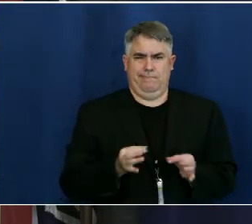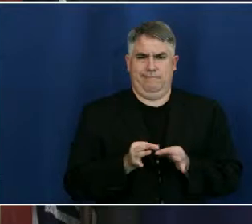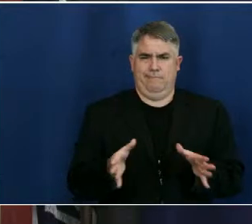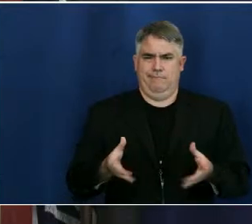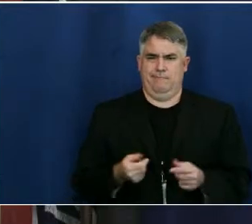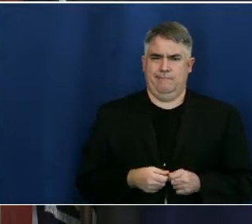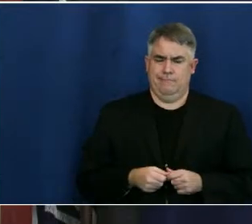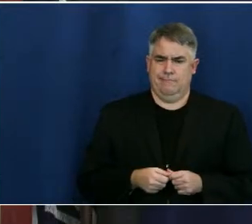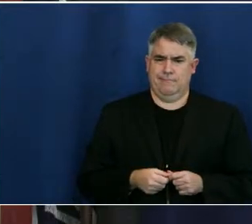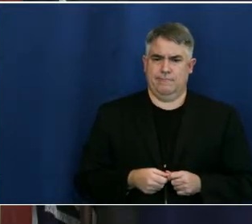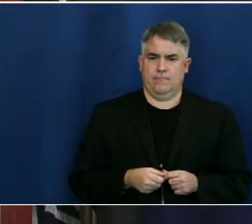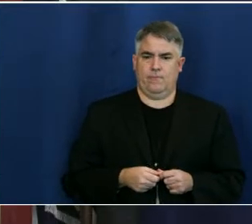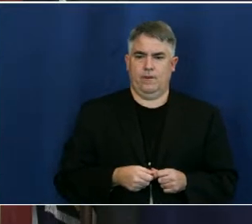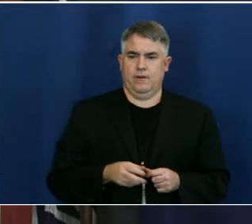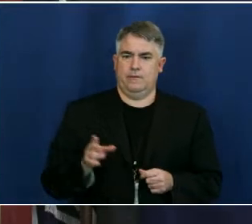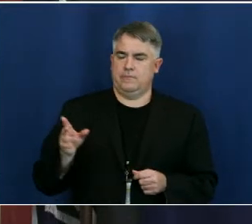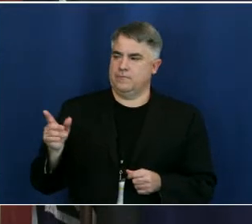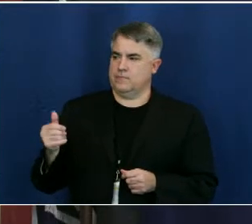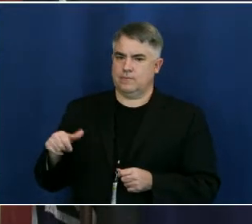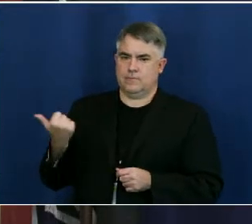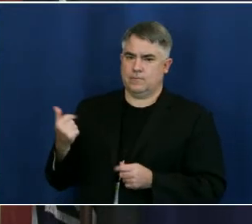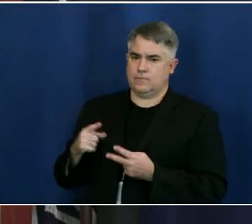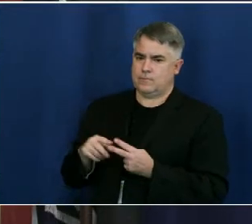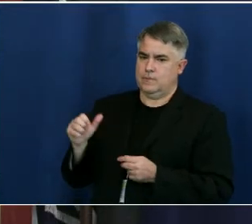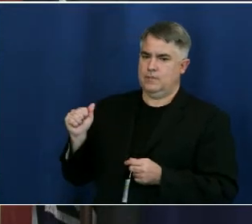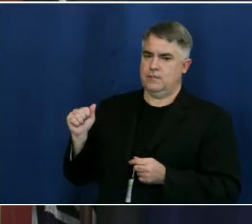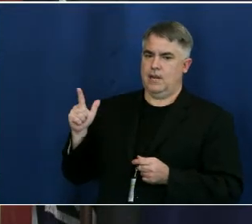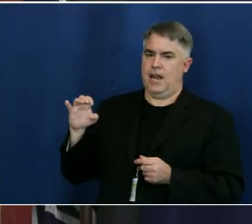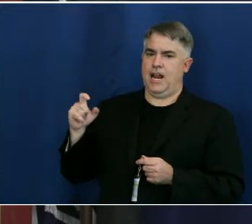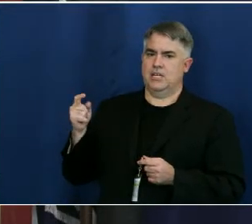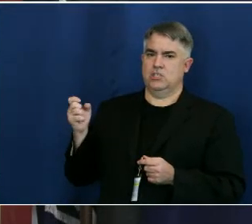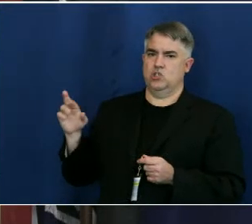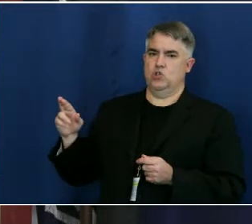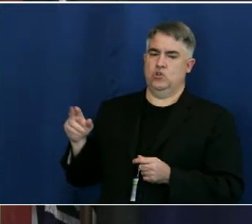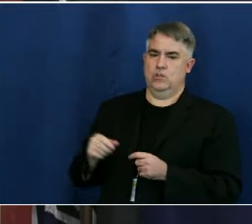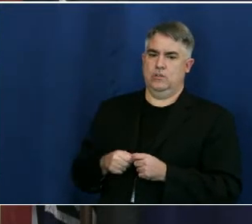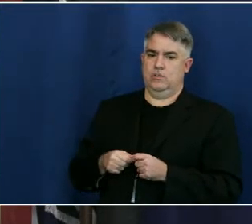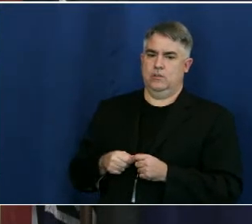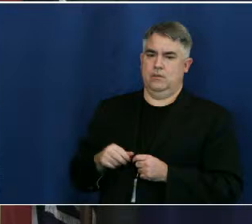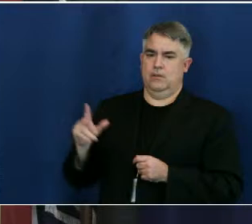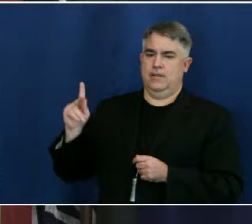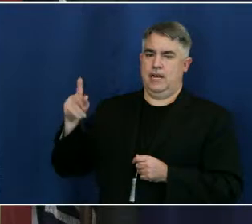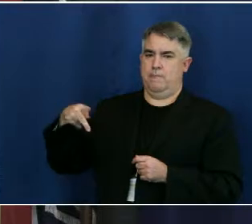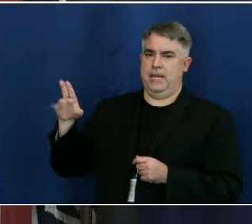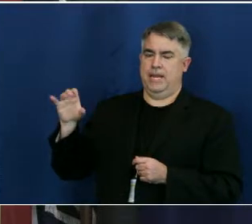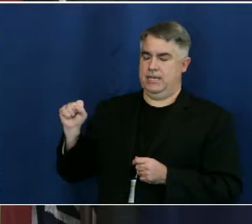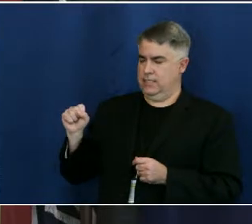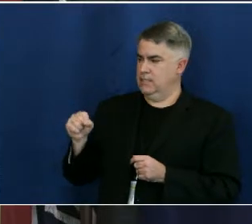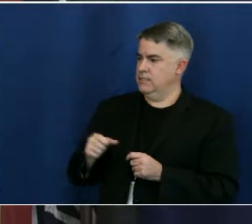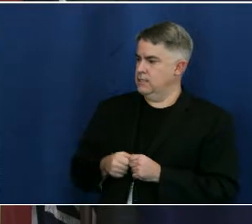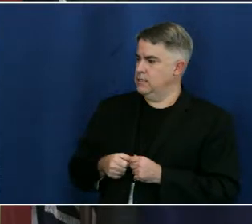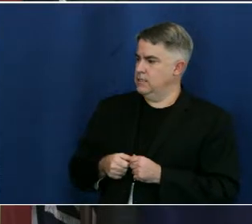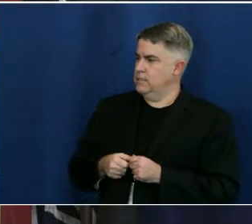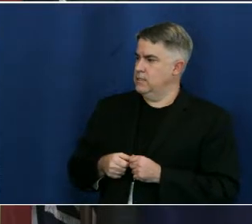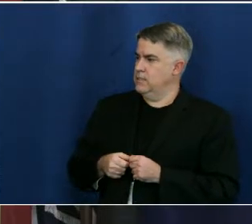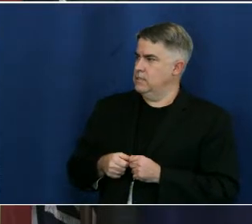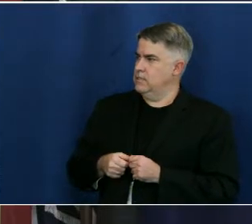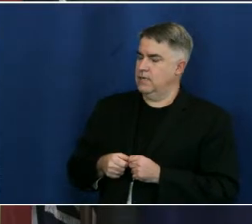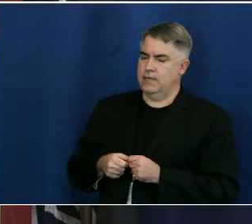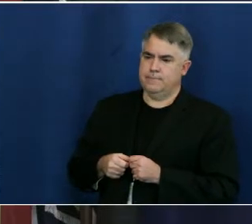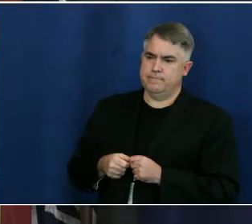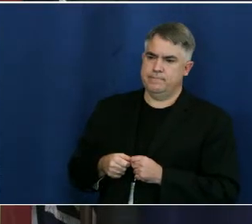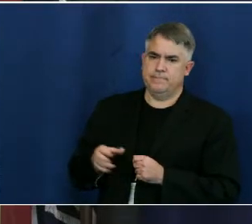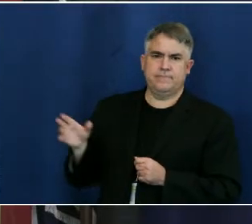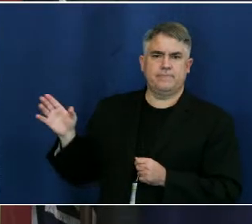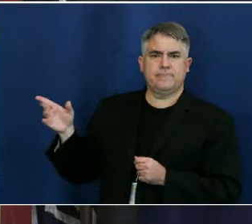Okay, this next question is from Alexander Nguyen with KPBS. The man who was reported today as the region's